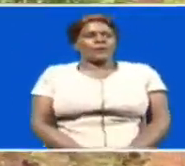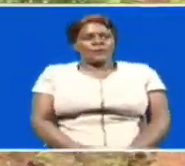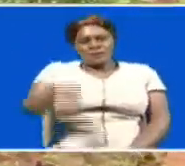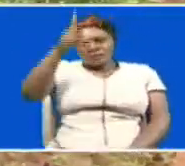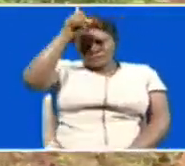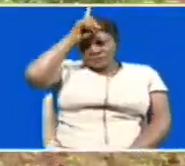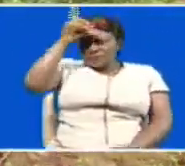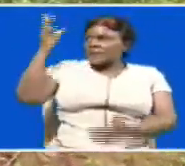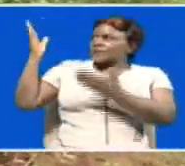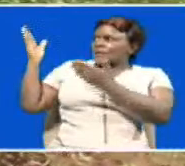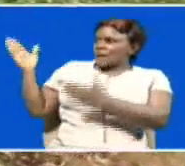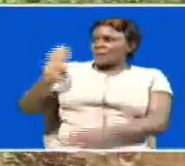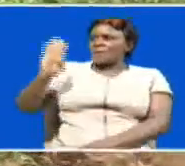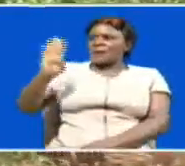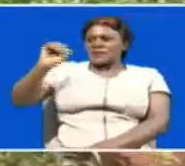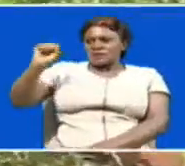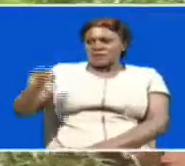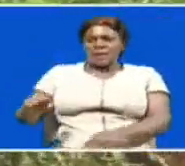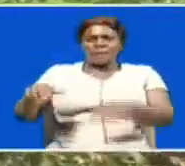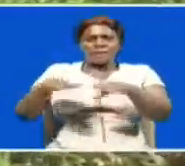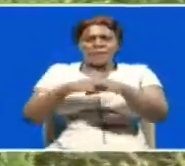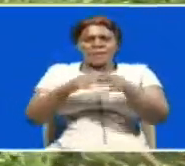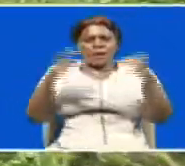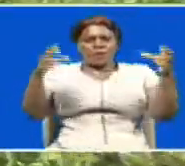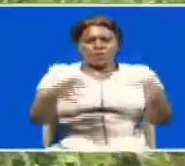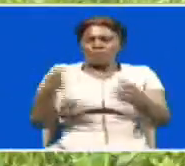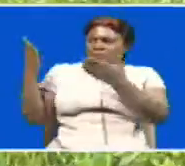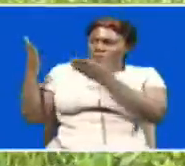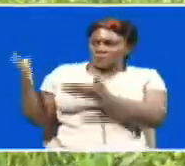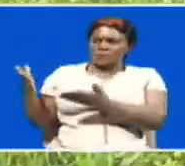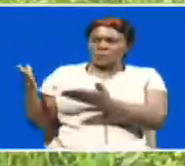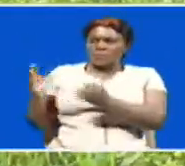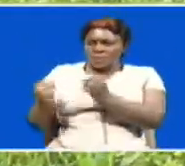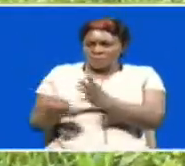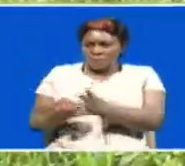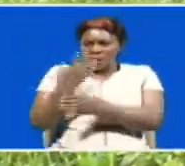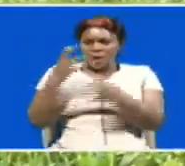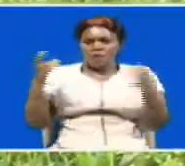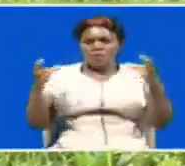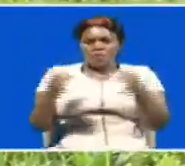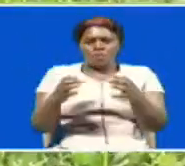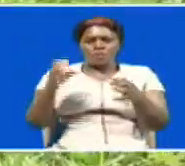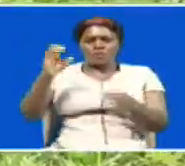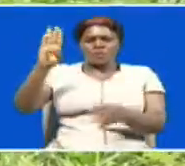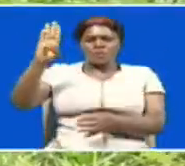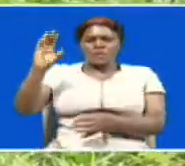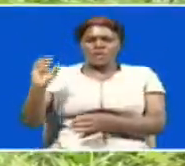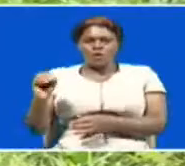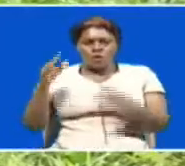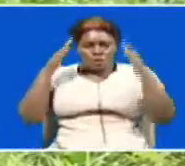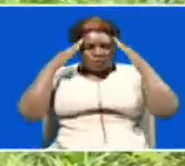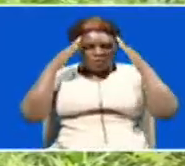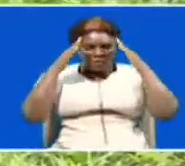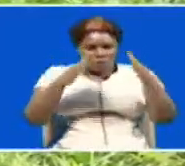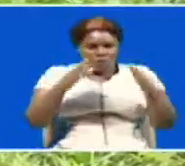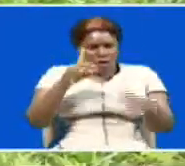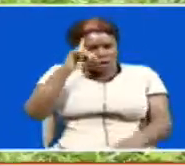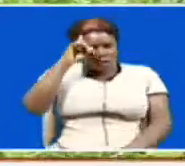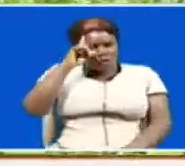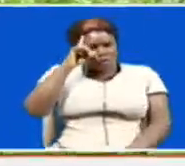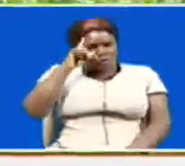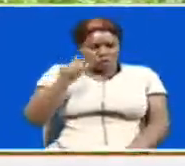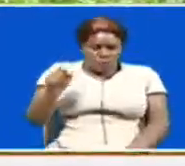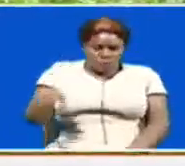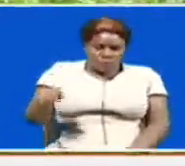Village Baringo South, we find members of the Endorons community who have formed a community-based organization focused on indigenous and organic